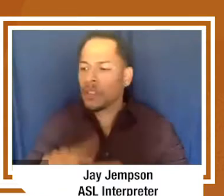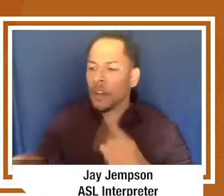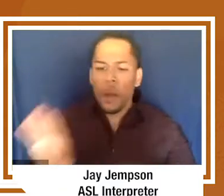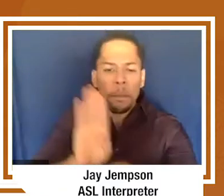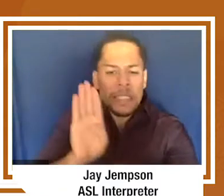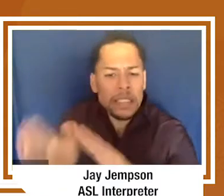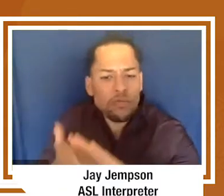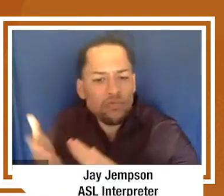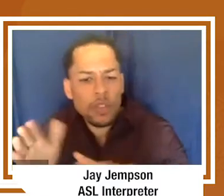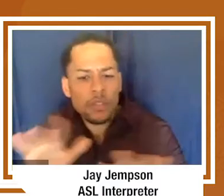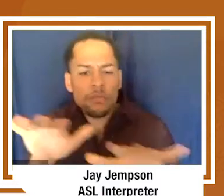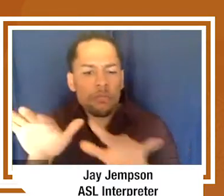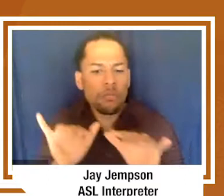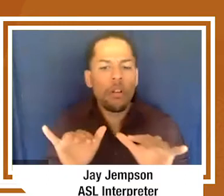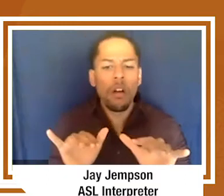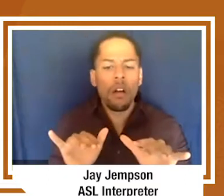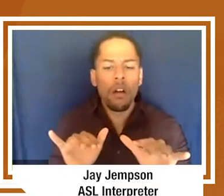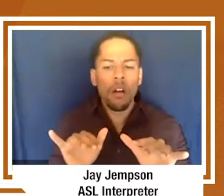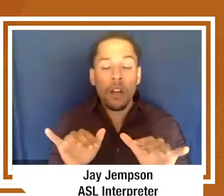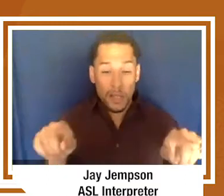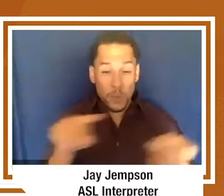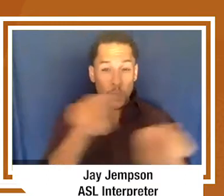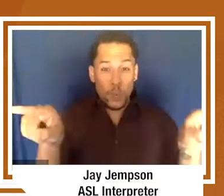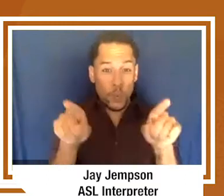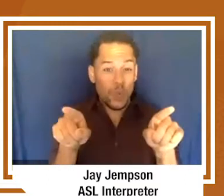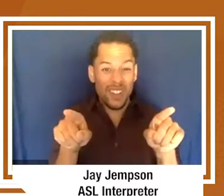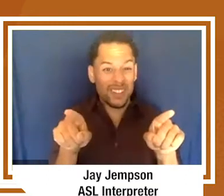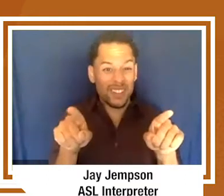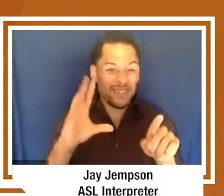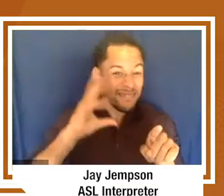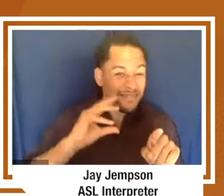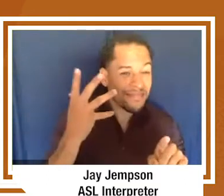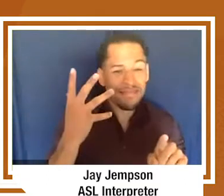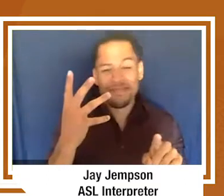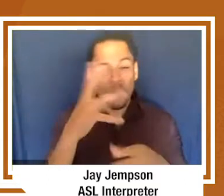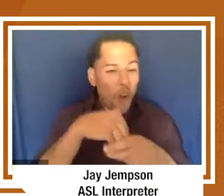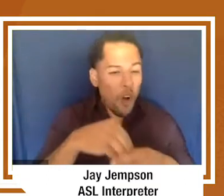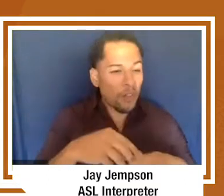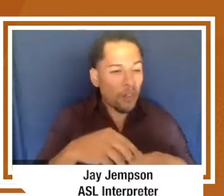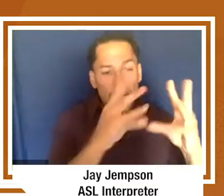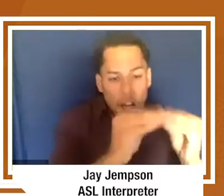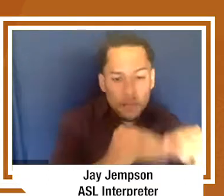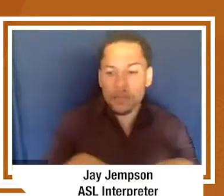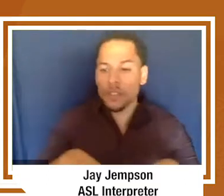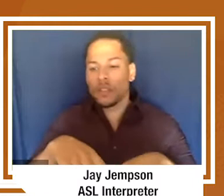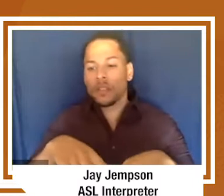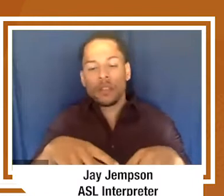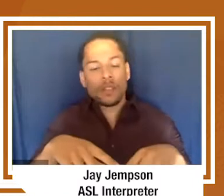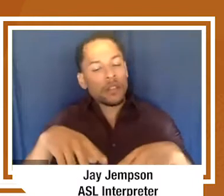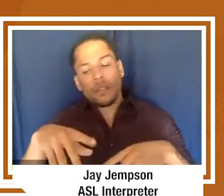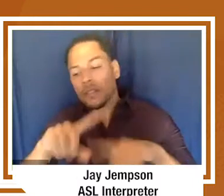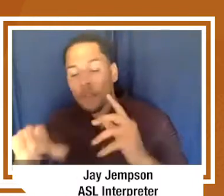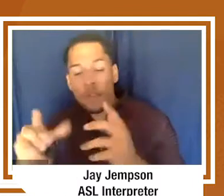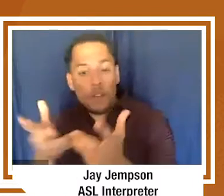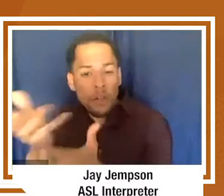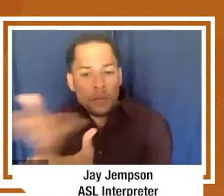with the field. You all, you know, all of the conferences, being in all of the conversations,